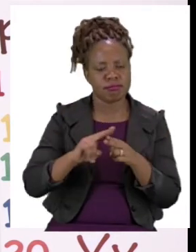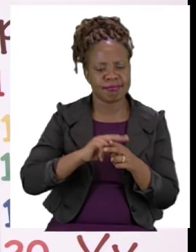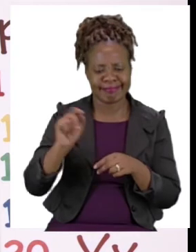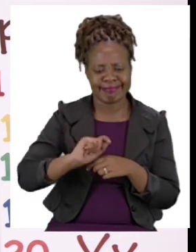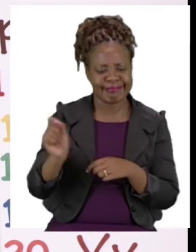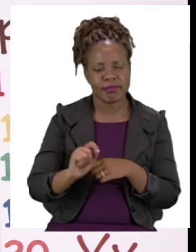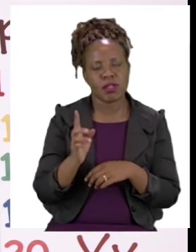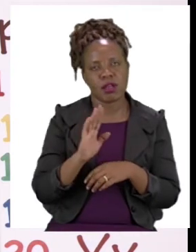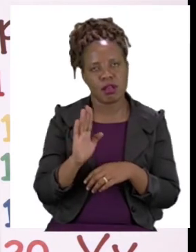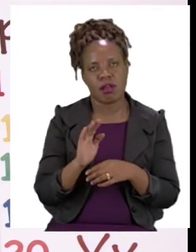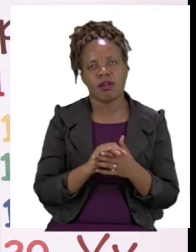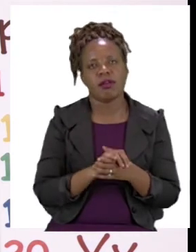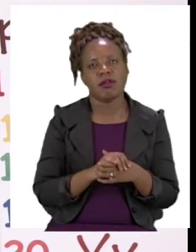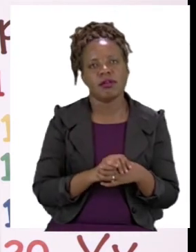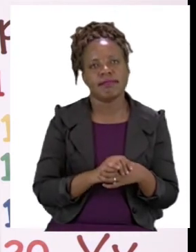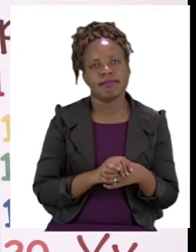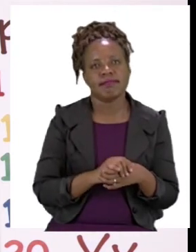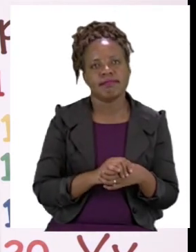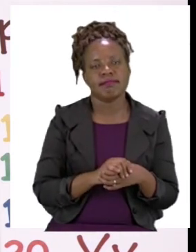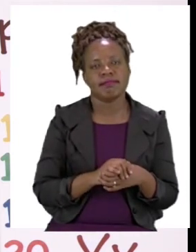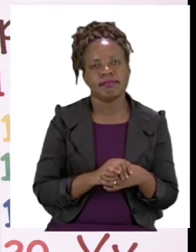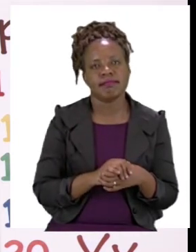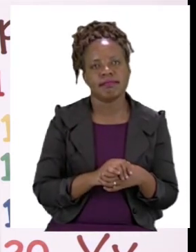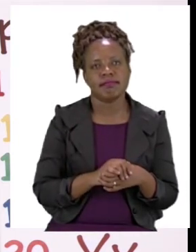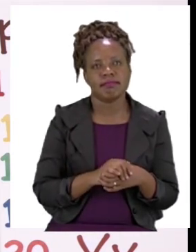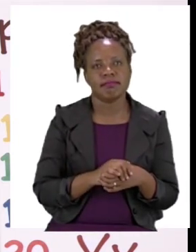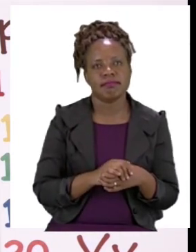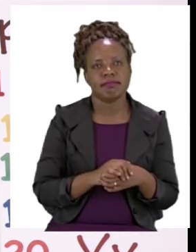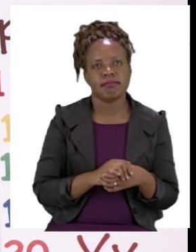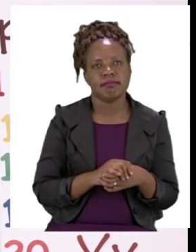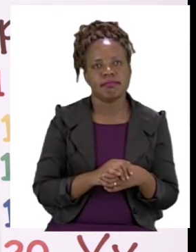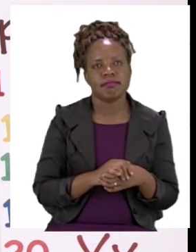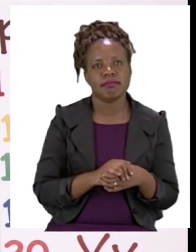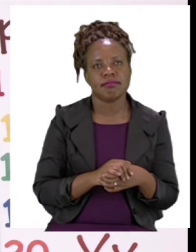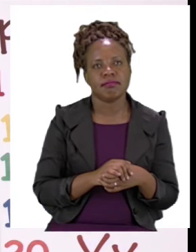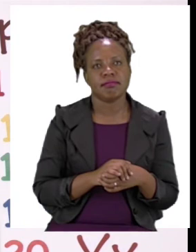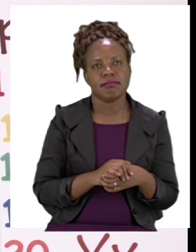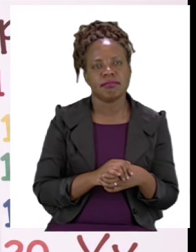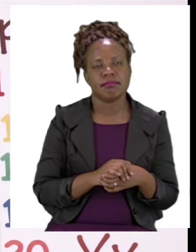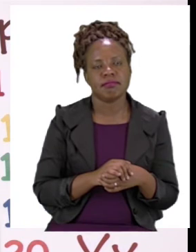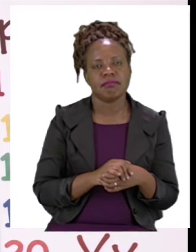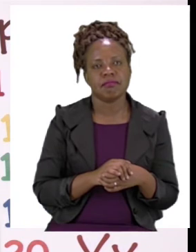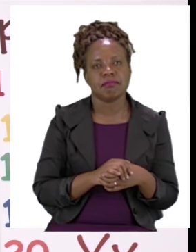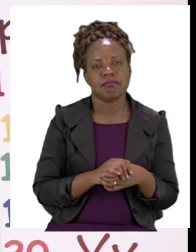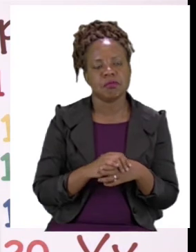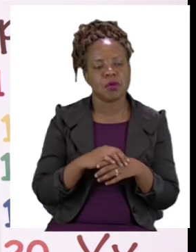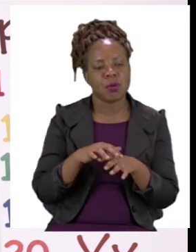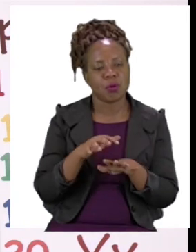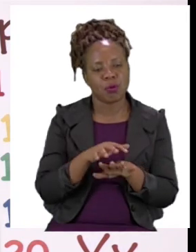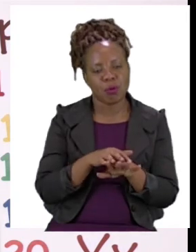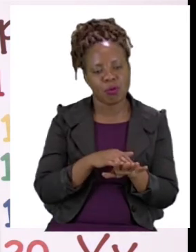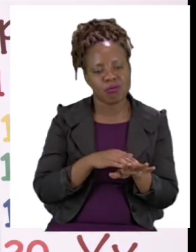that your picture will come out beautifully. I wonder what it is. Take your time, please, have